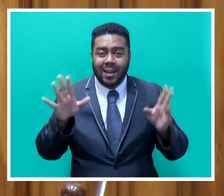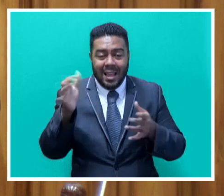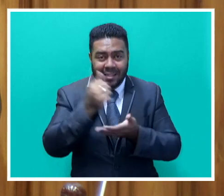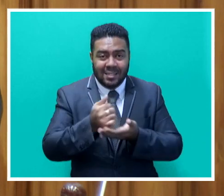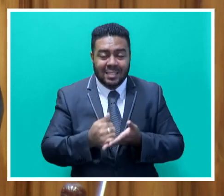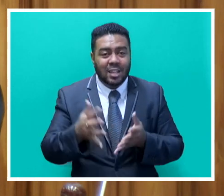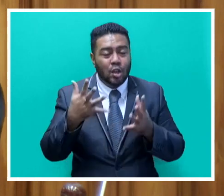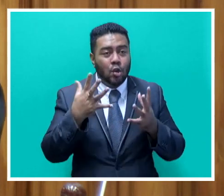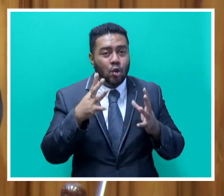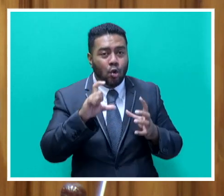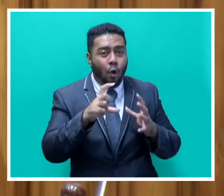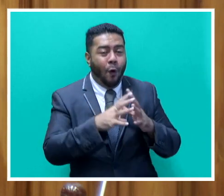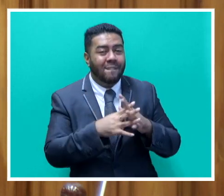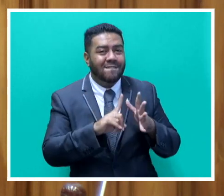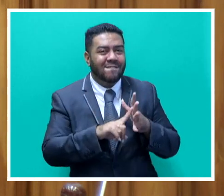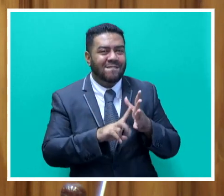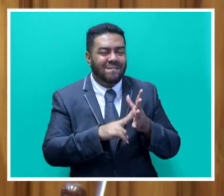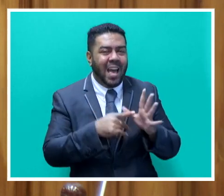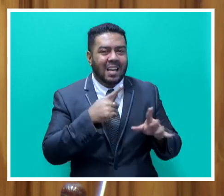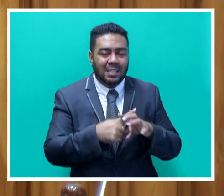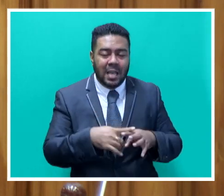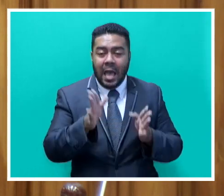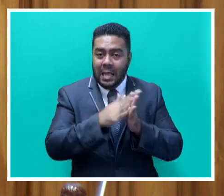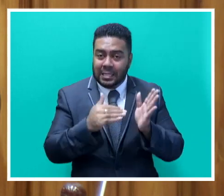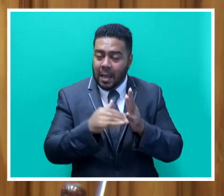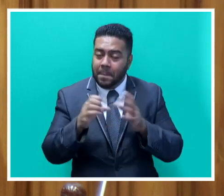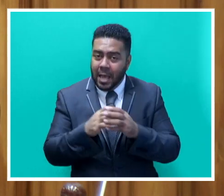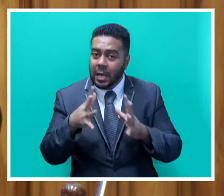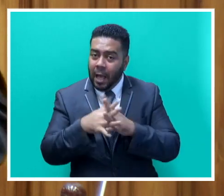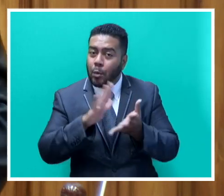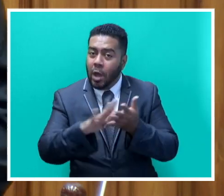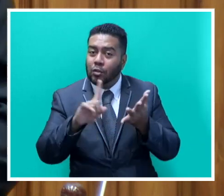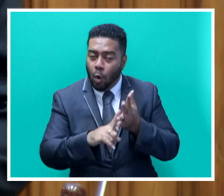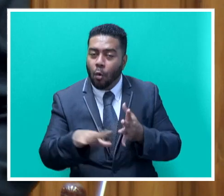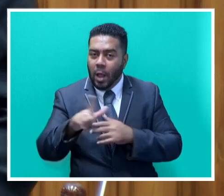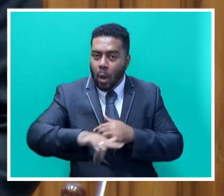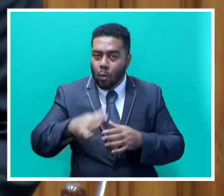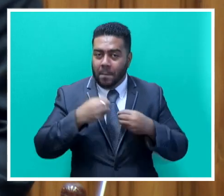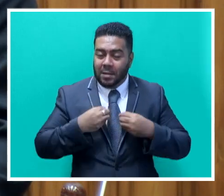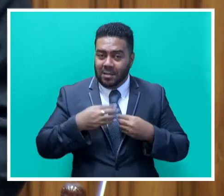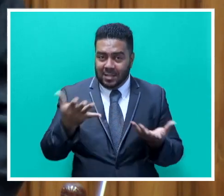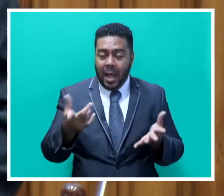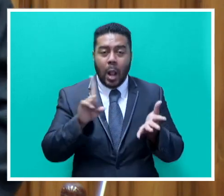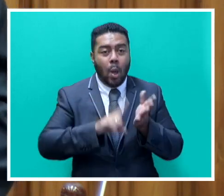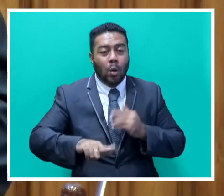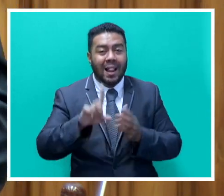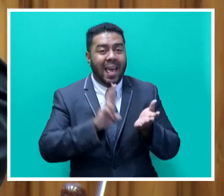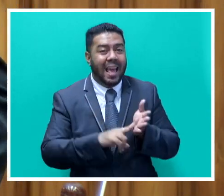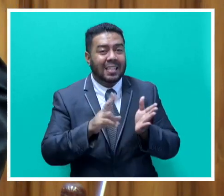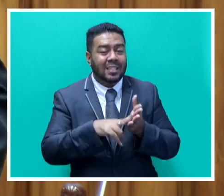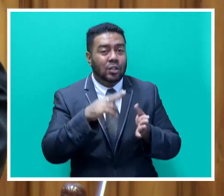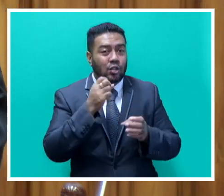Bank, SPC, Asian Development Bank, NZMAC, WHO, the local corporate bodies, local NGOs and CSOs,